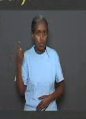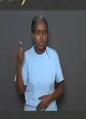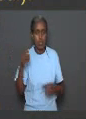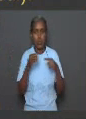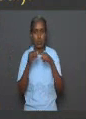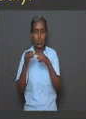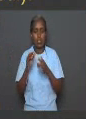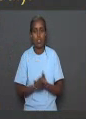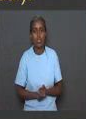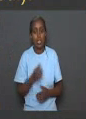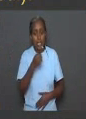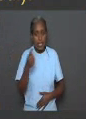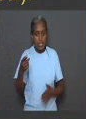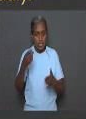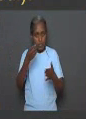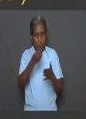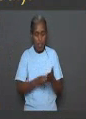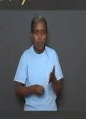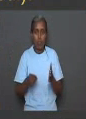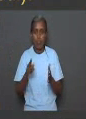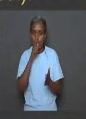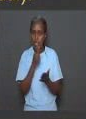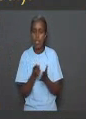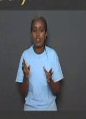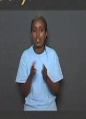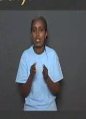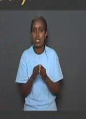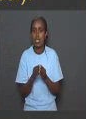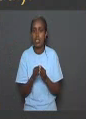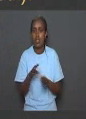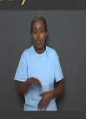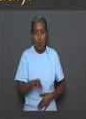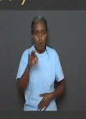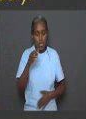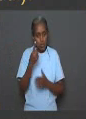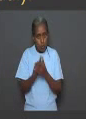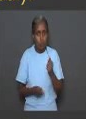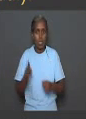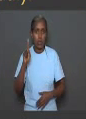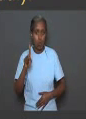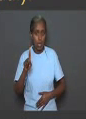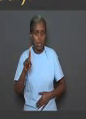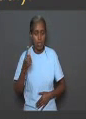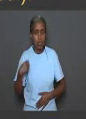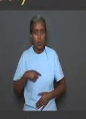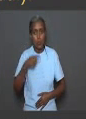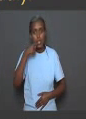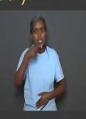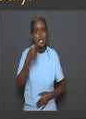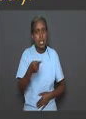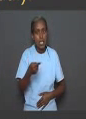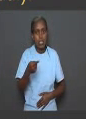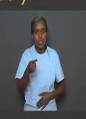If each value in a data set only occurs once, we say that there